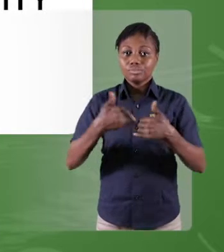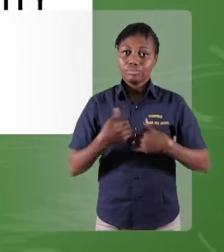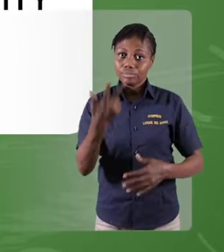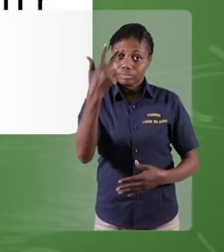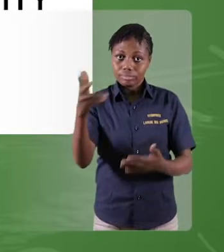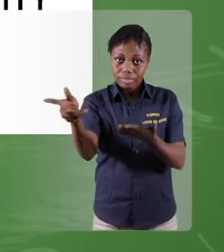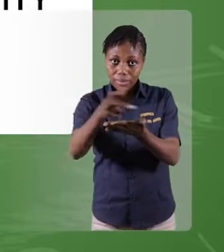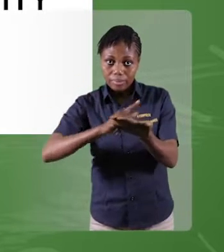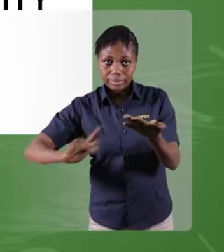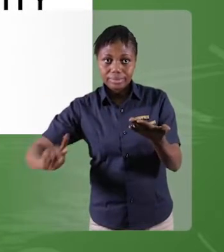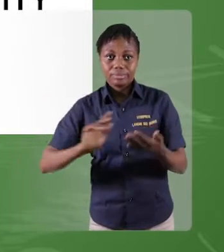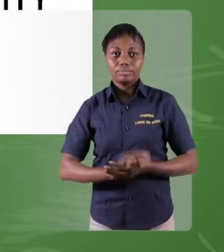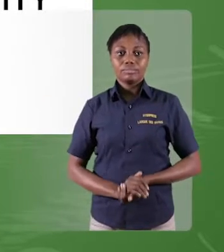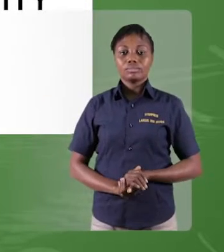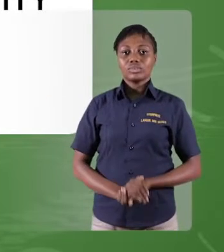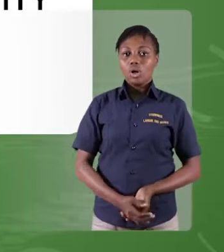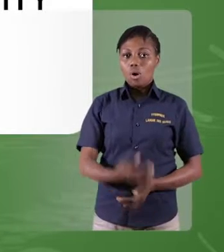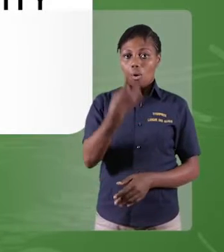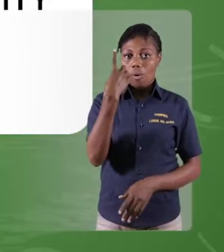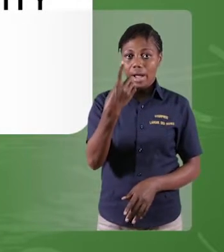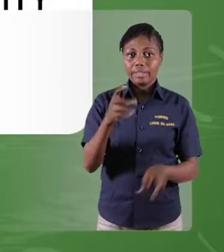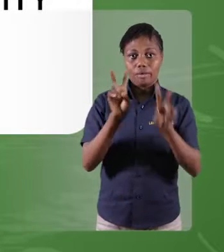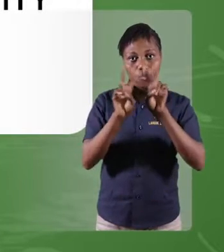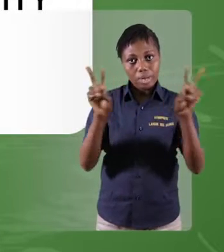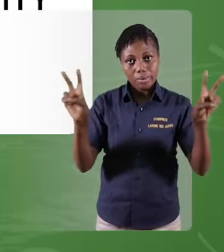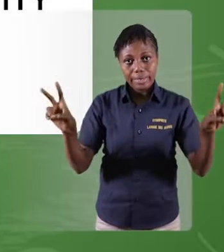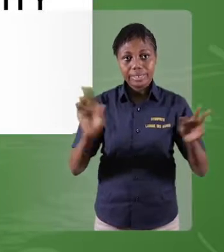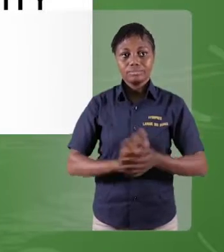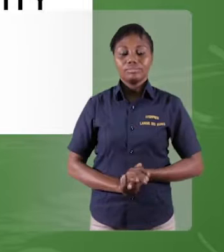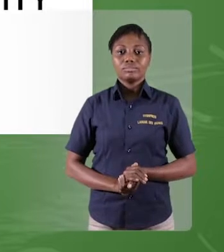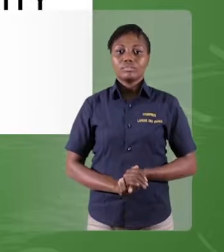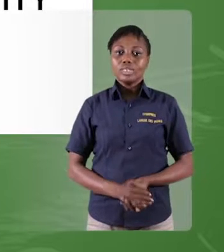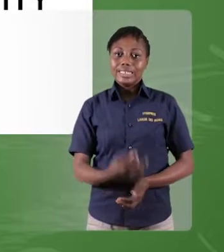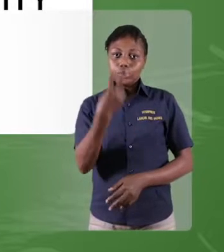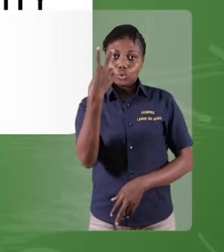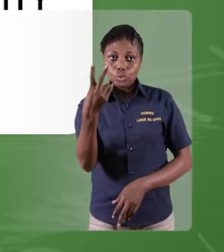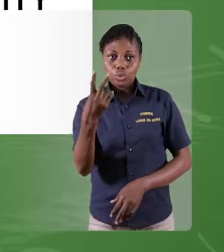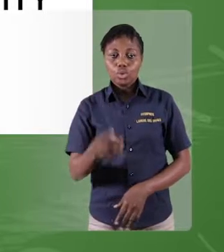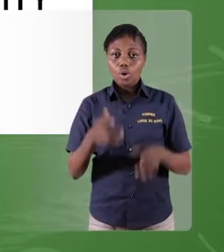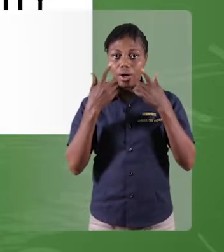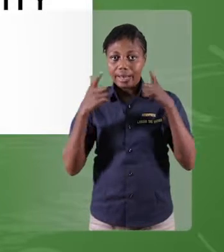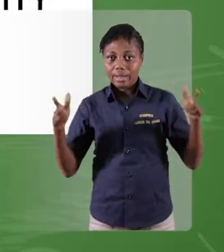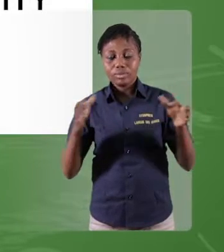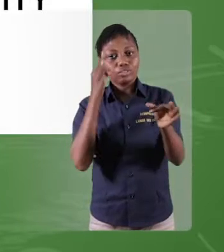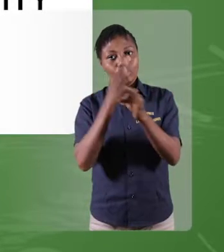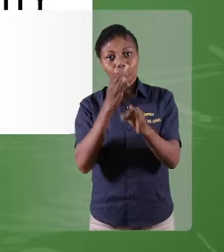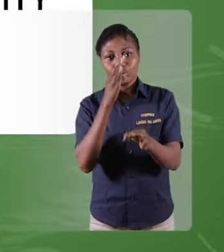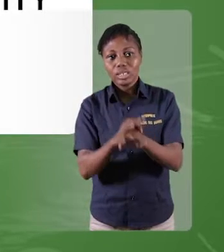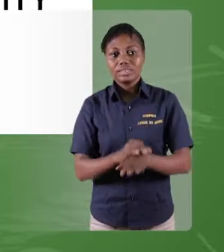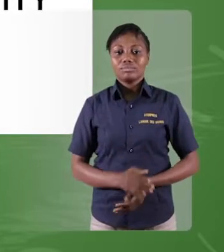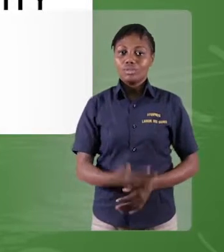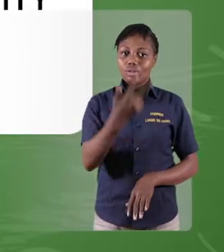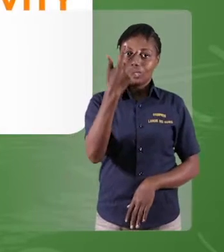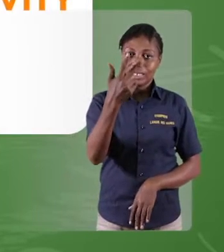3 stages. First of all, we have a vocabulary input, then a language function, and